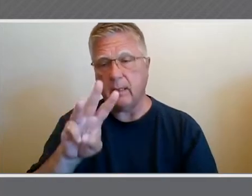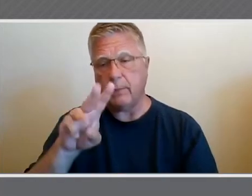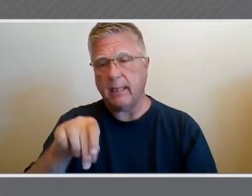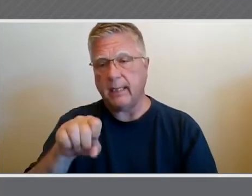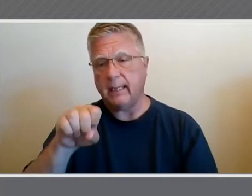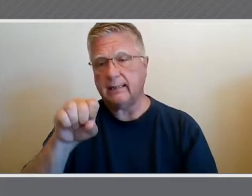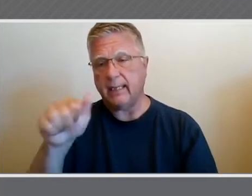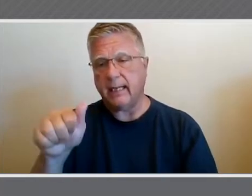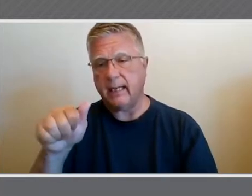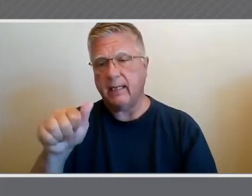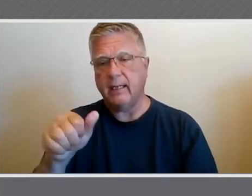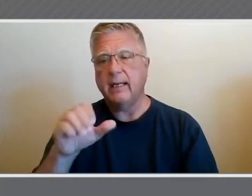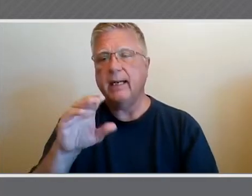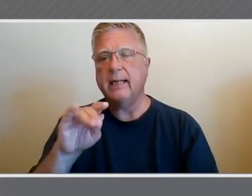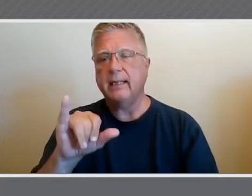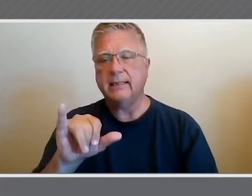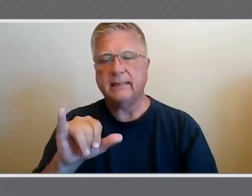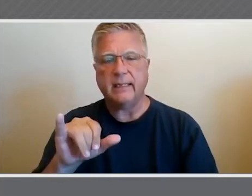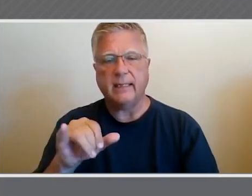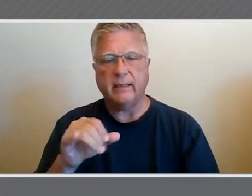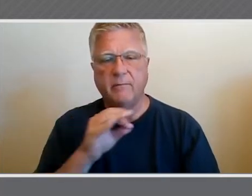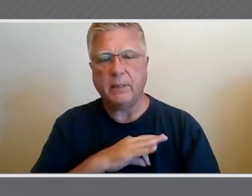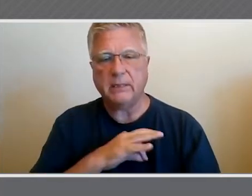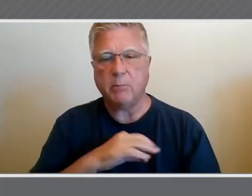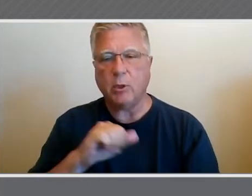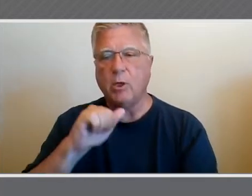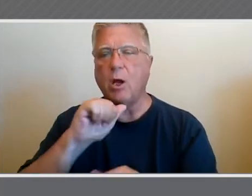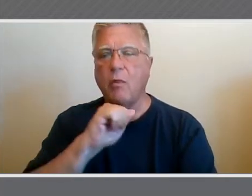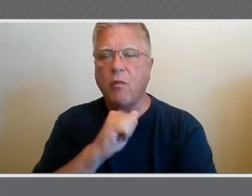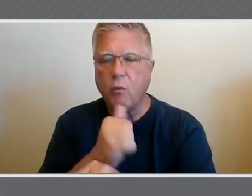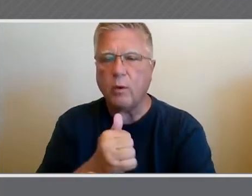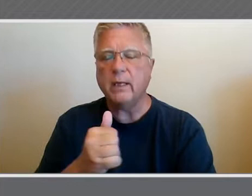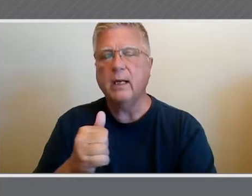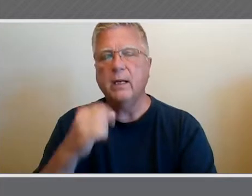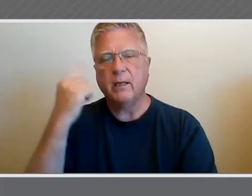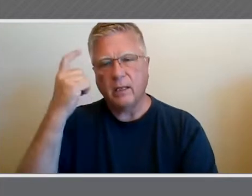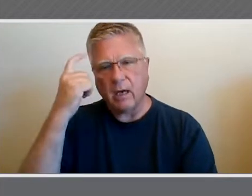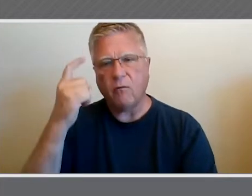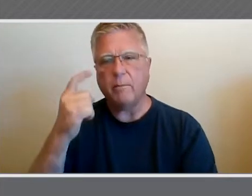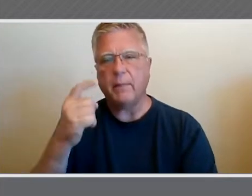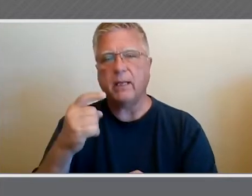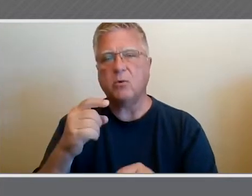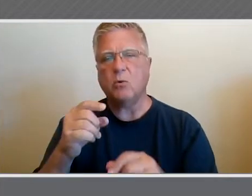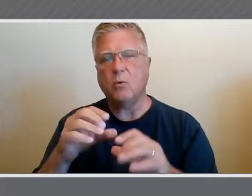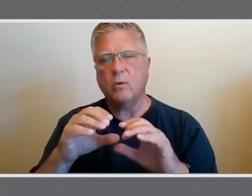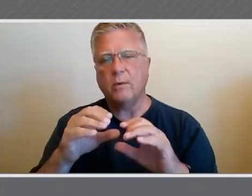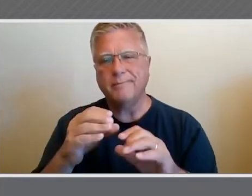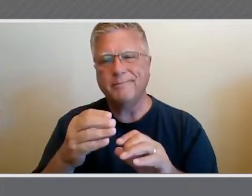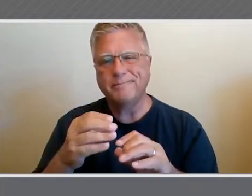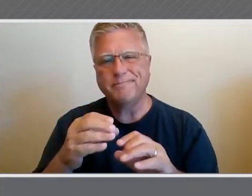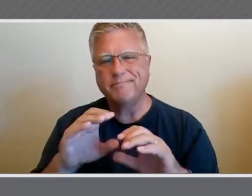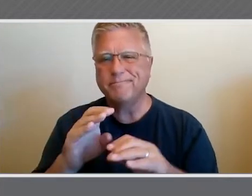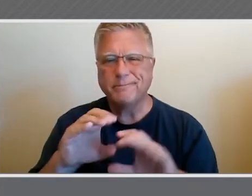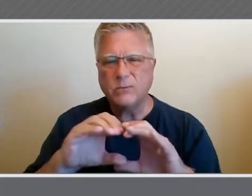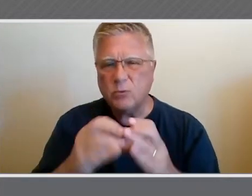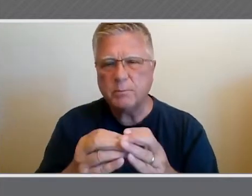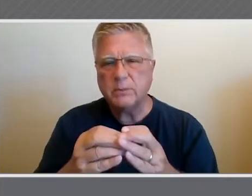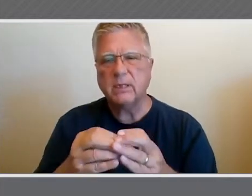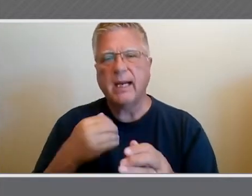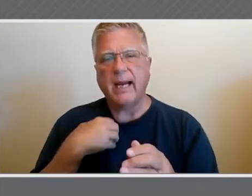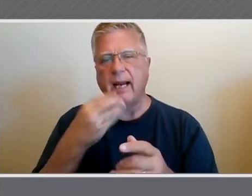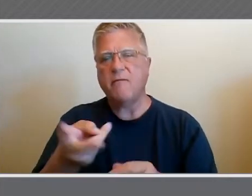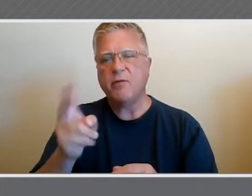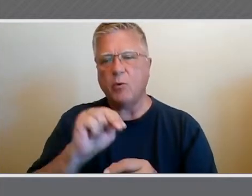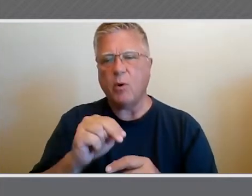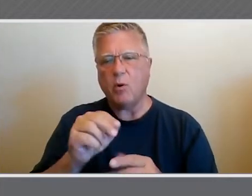are City of Pittsburgh authorities. So they're governmental entities that are related to the city, but they have their distinct finances,